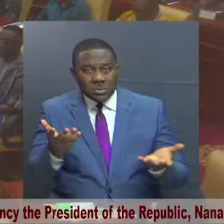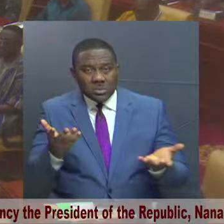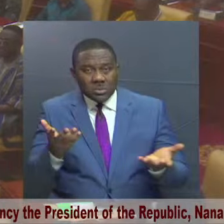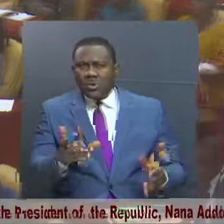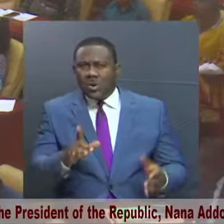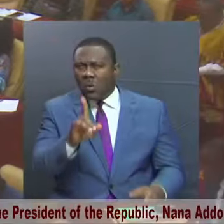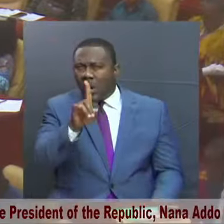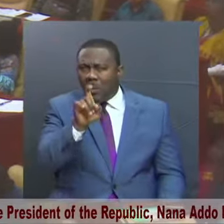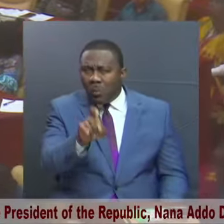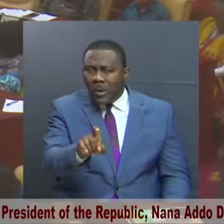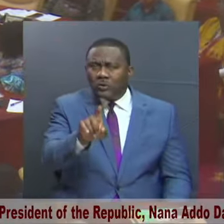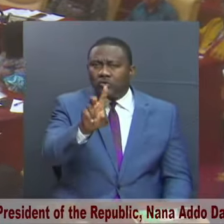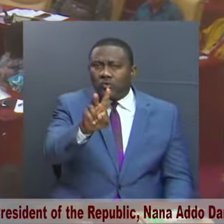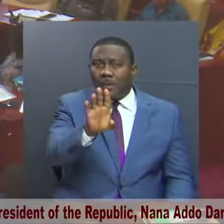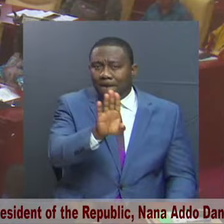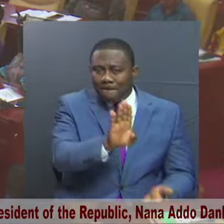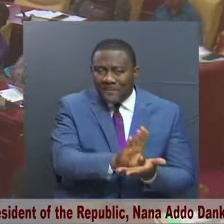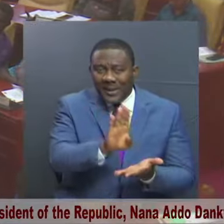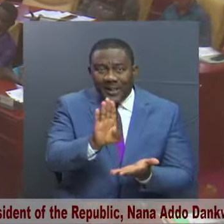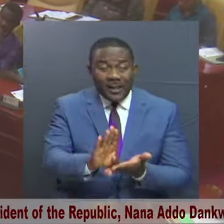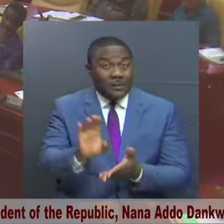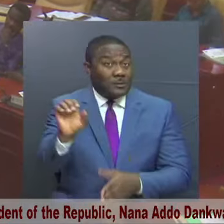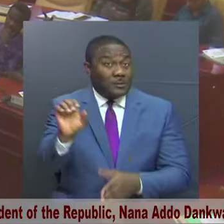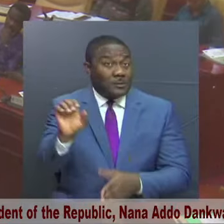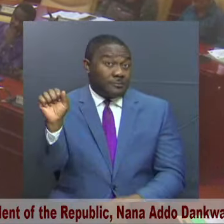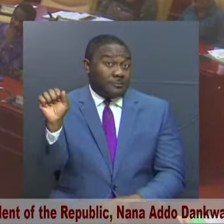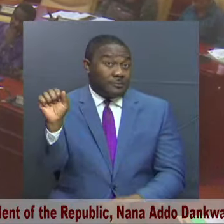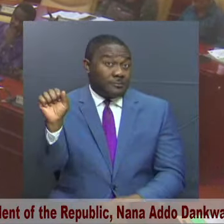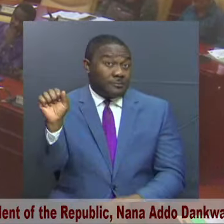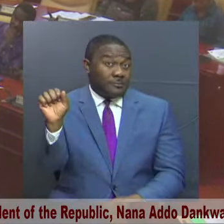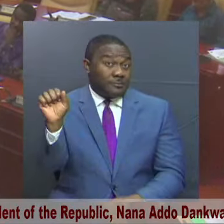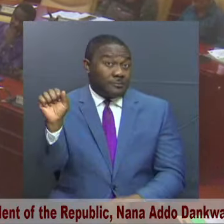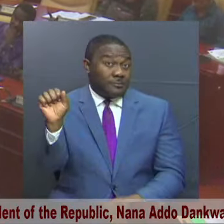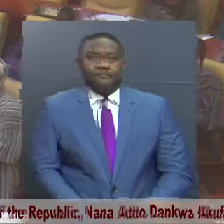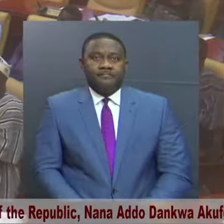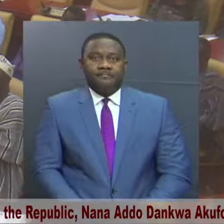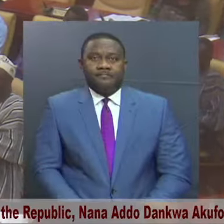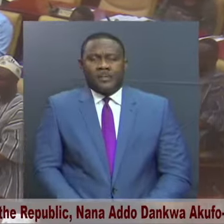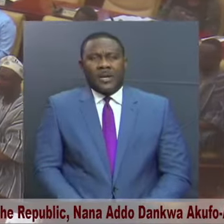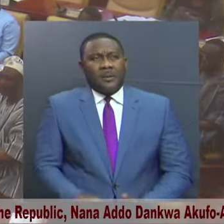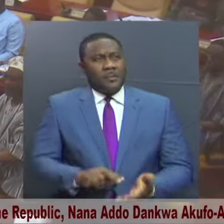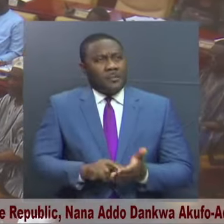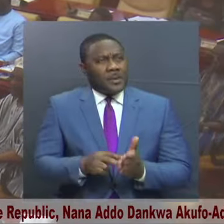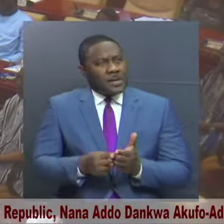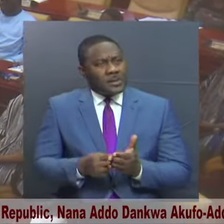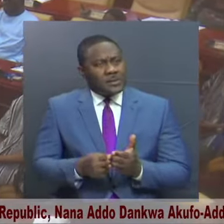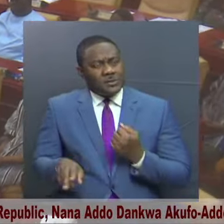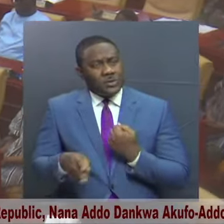$1.2 billion that is Savings of some $400